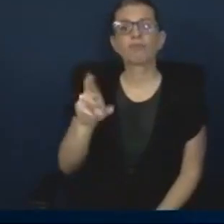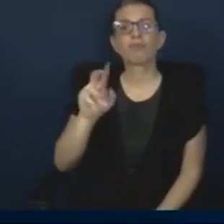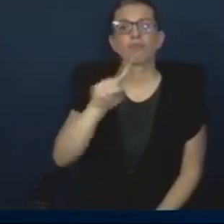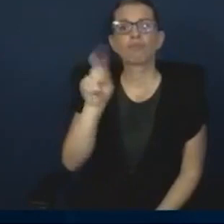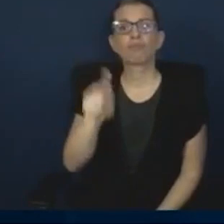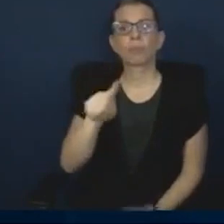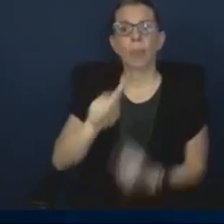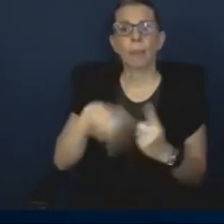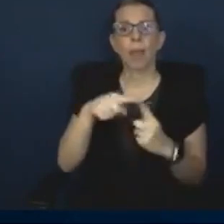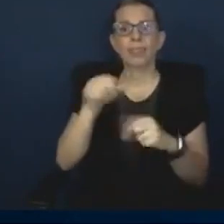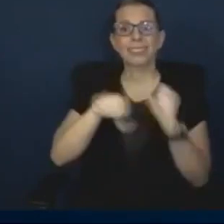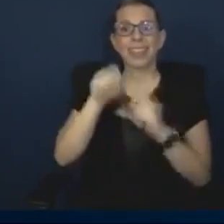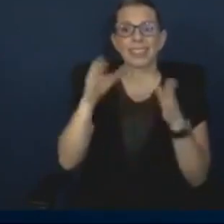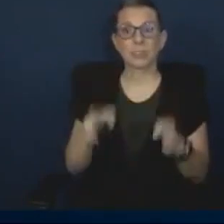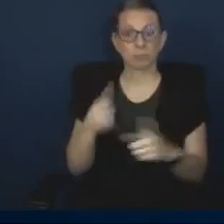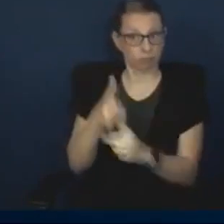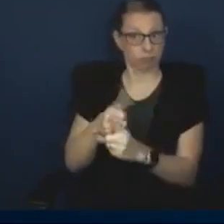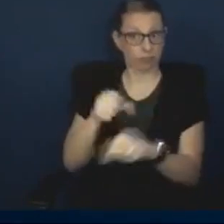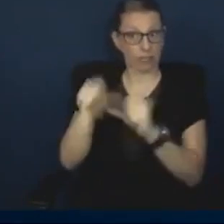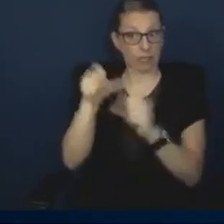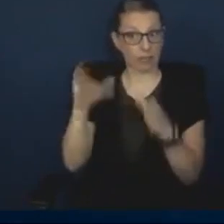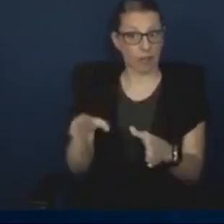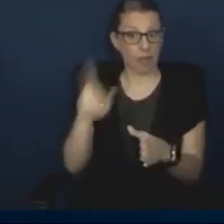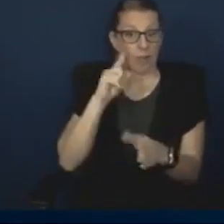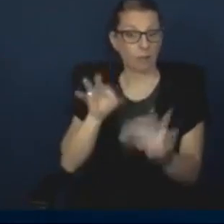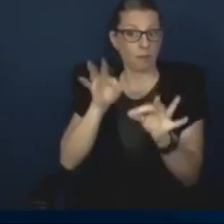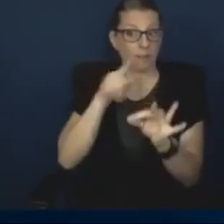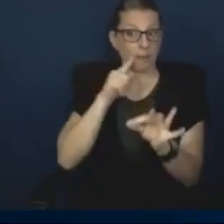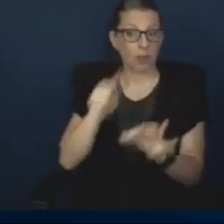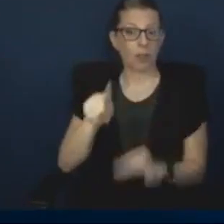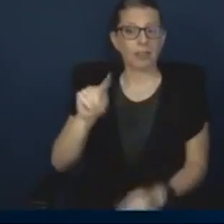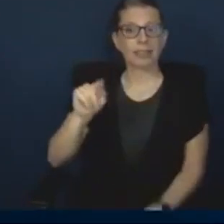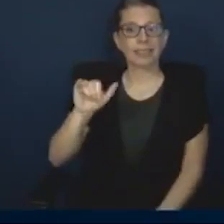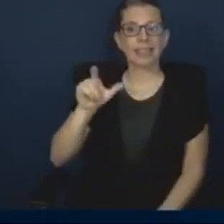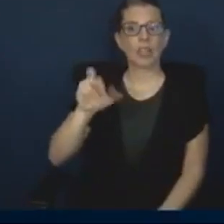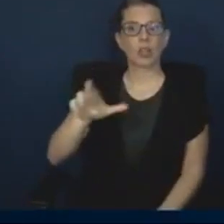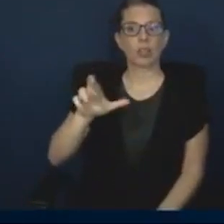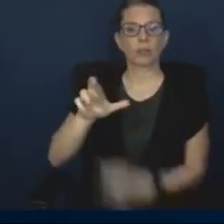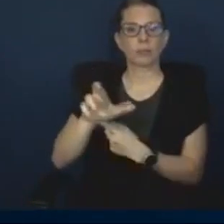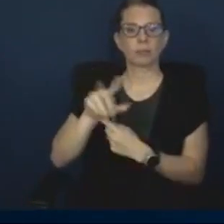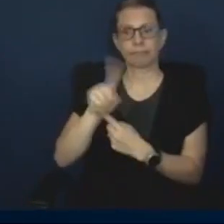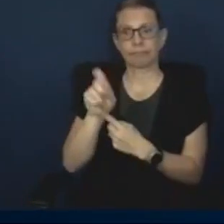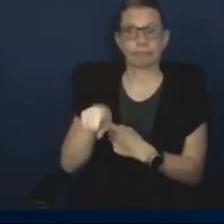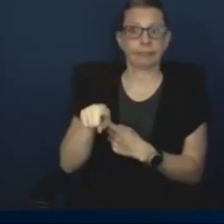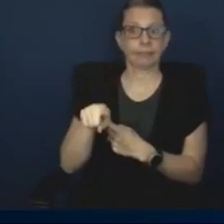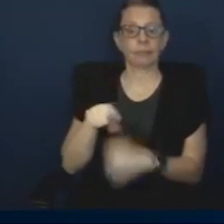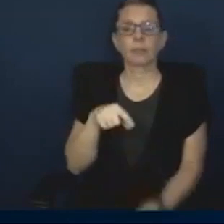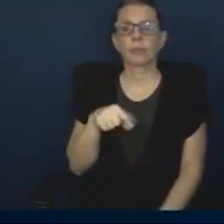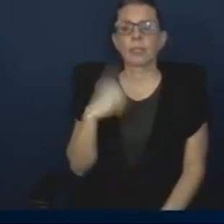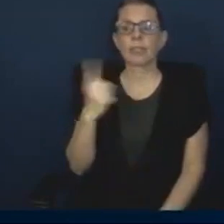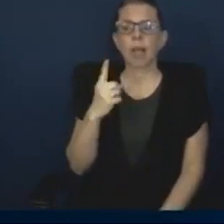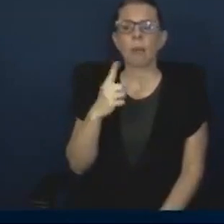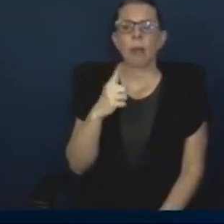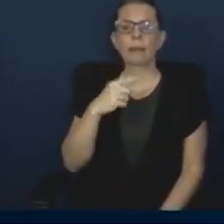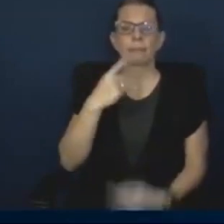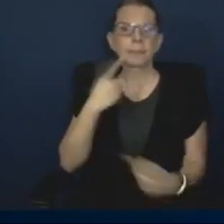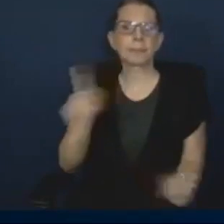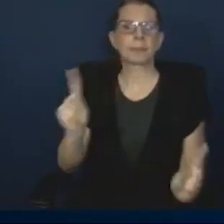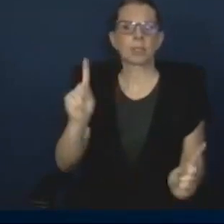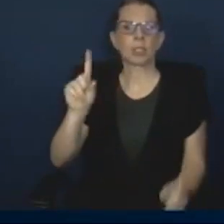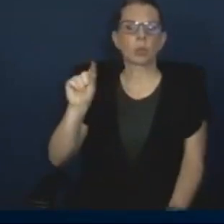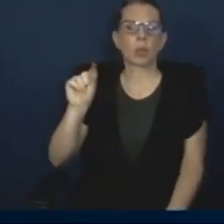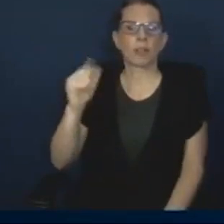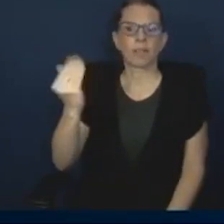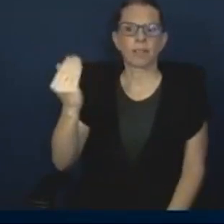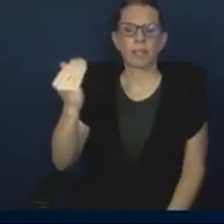since you're a scientist, I thought this was perfect for you. Taylor, can you clear this up? I heard someone making the claim that in 2015, the Nobel Prize was